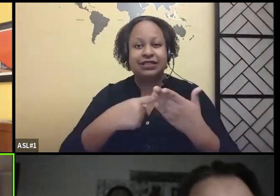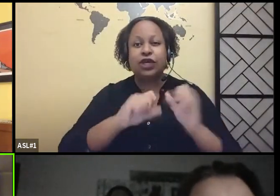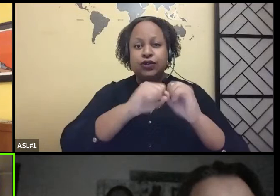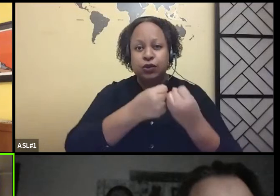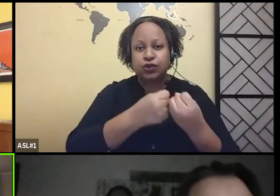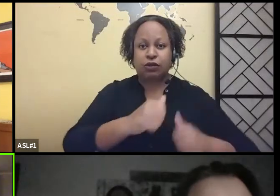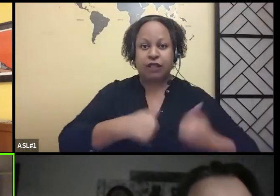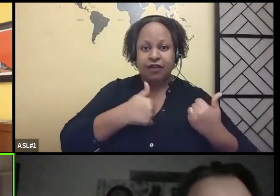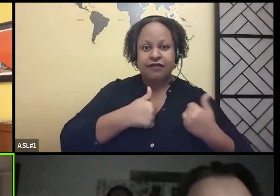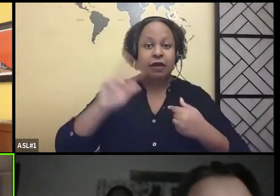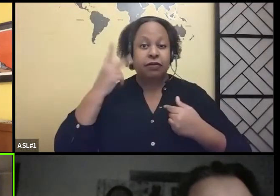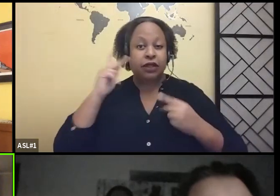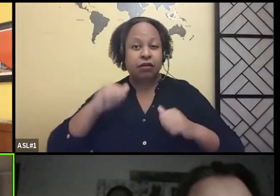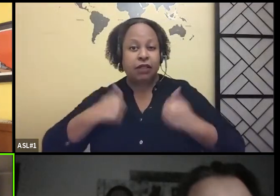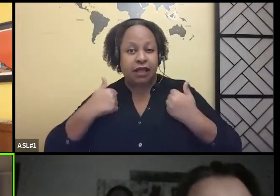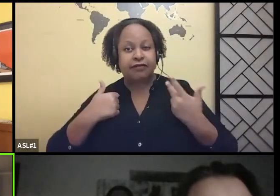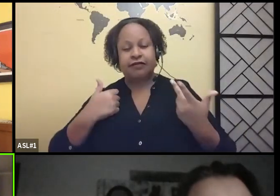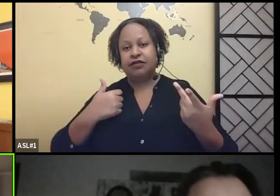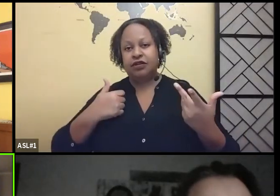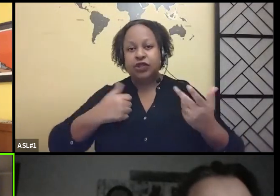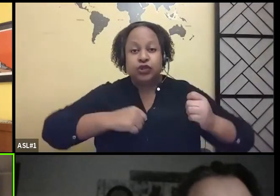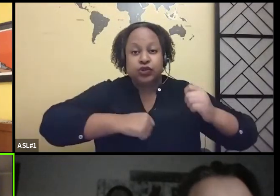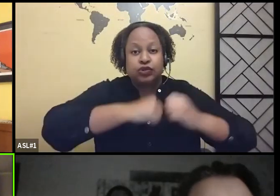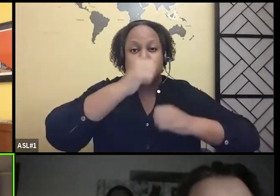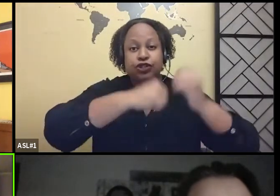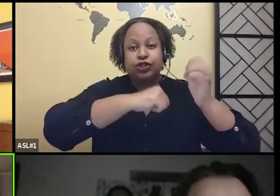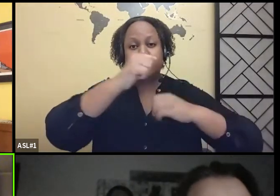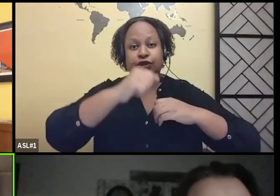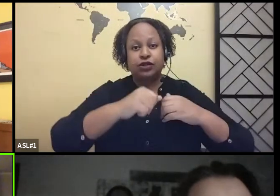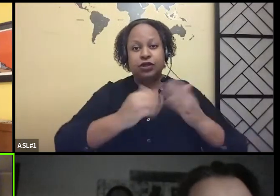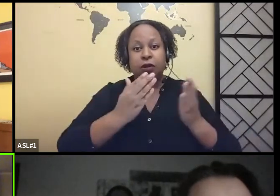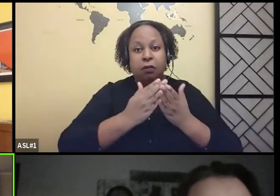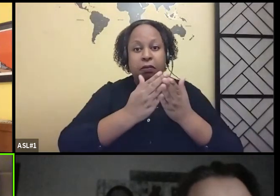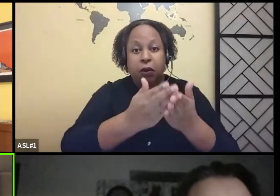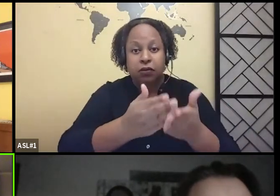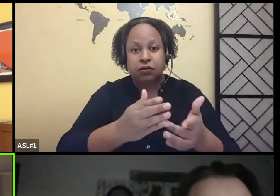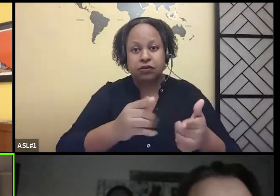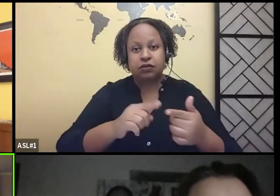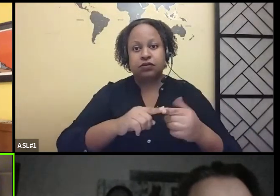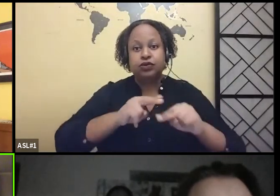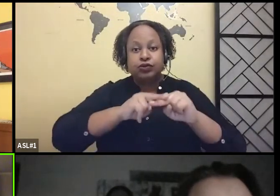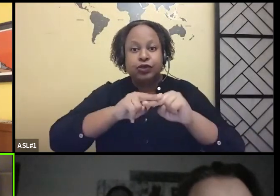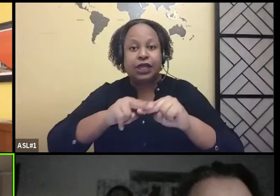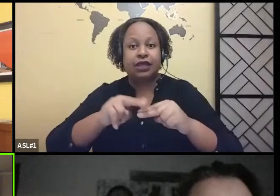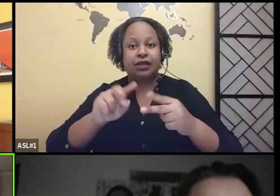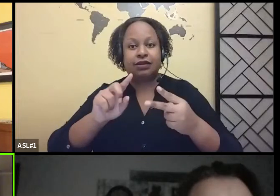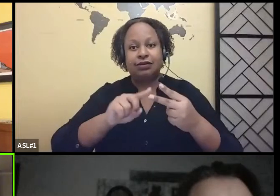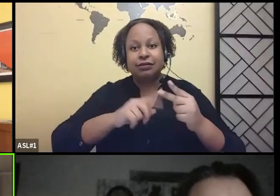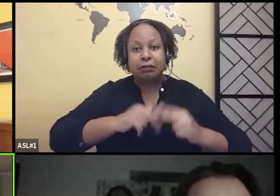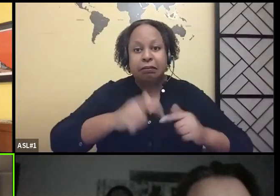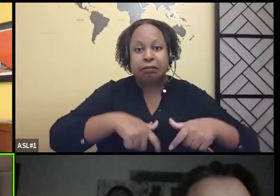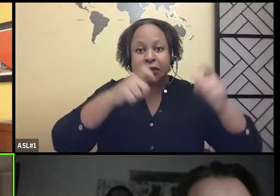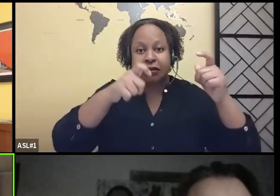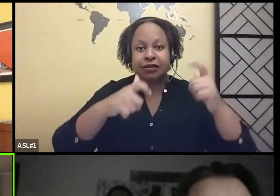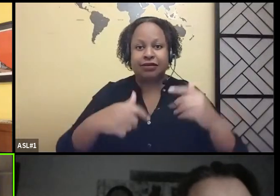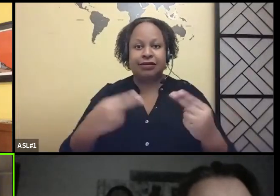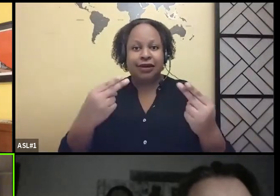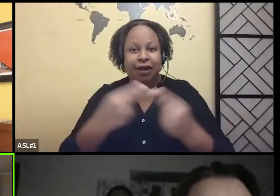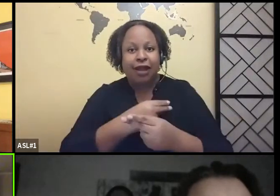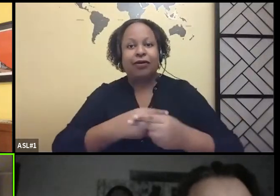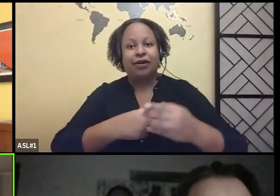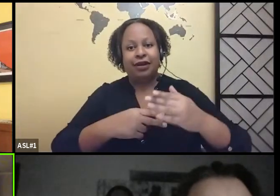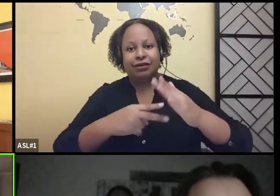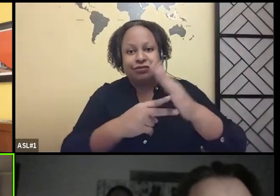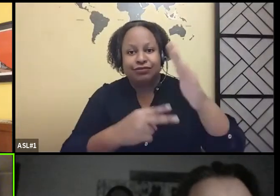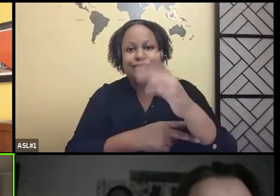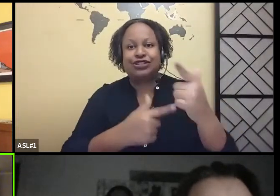political life of infrastructure and how to not necessarily even need to dismantle or destroy it, but